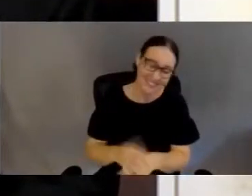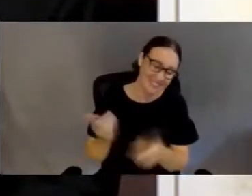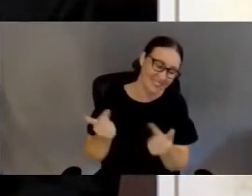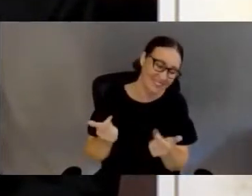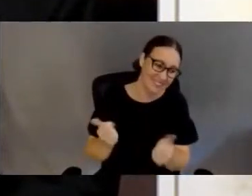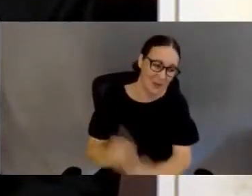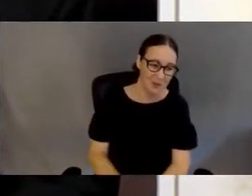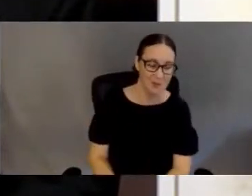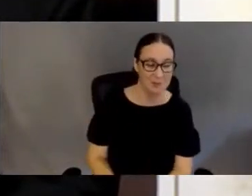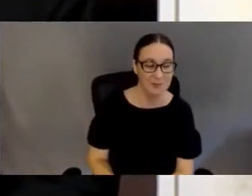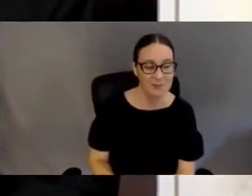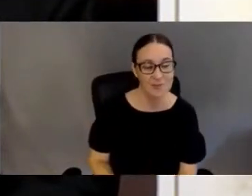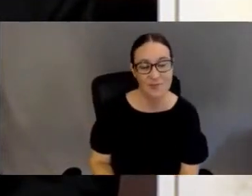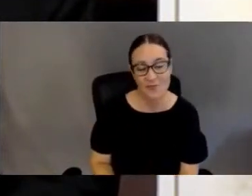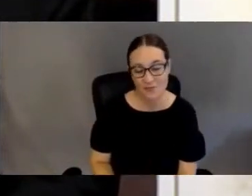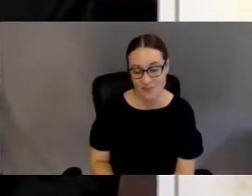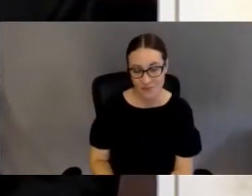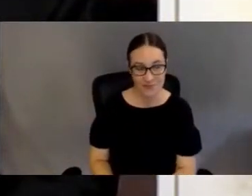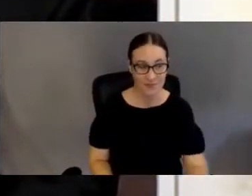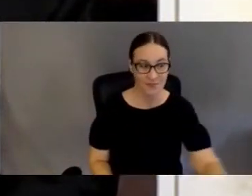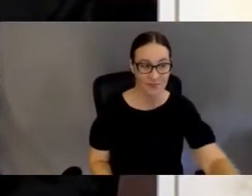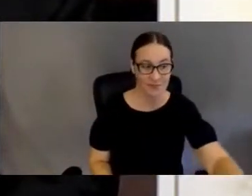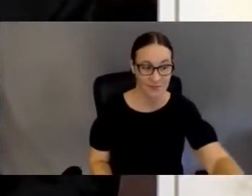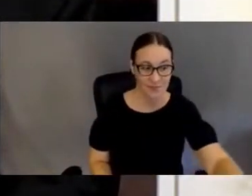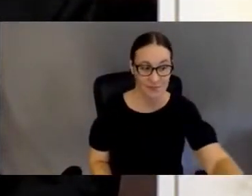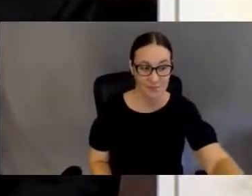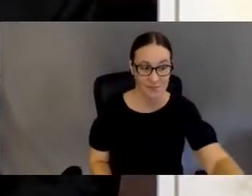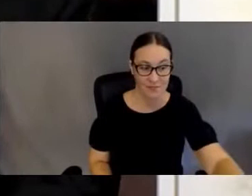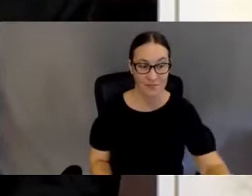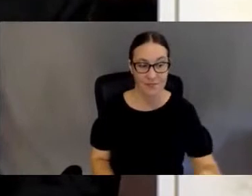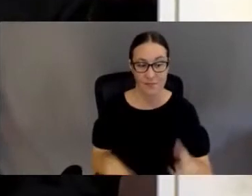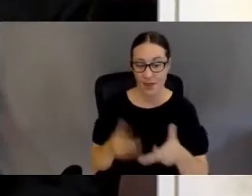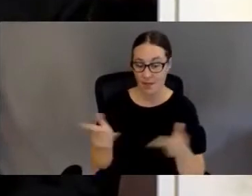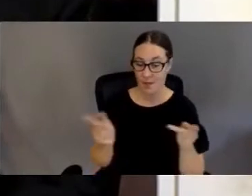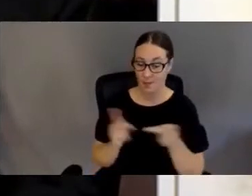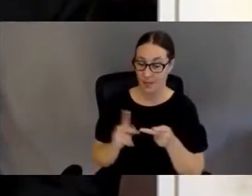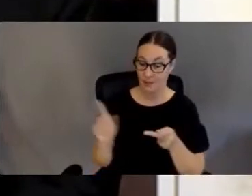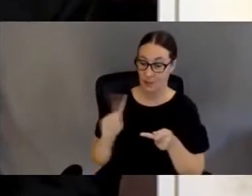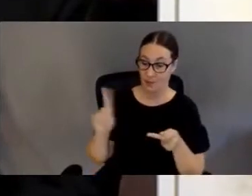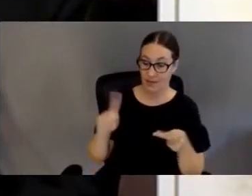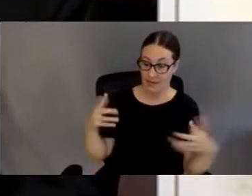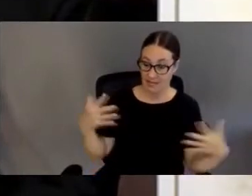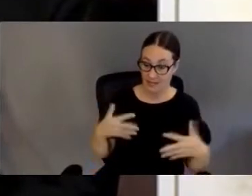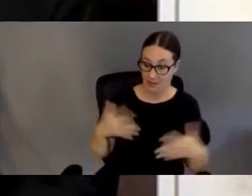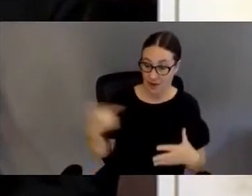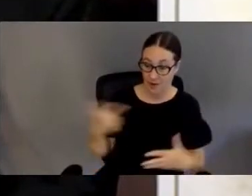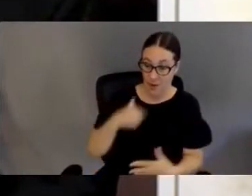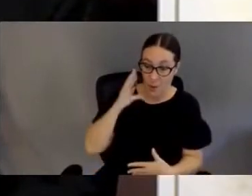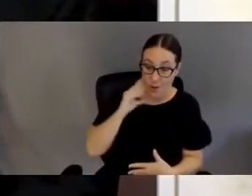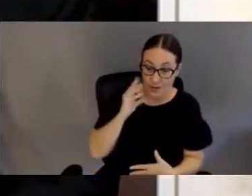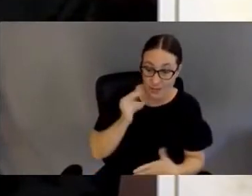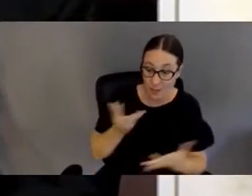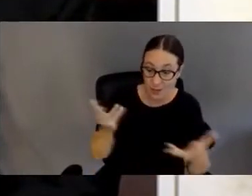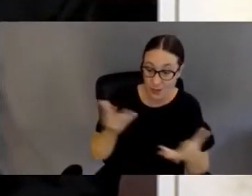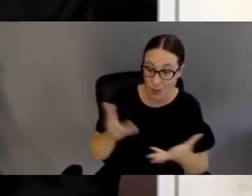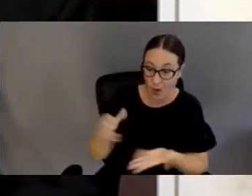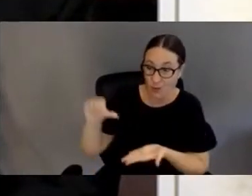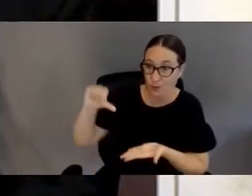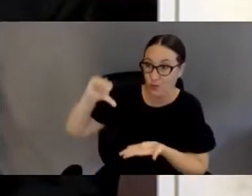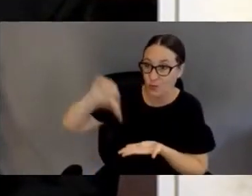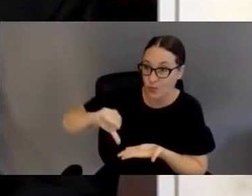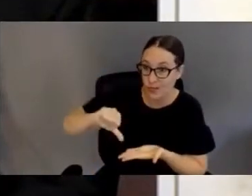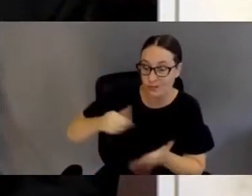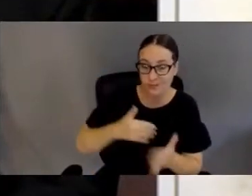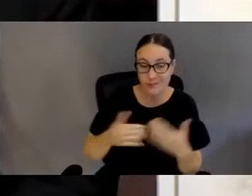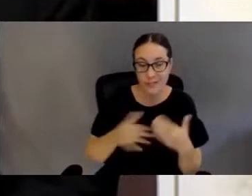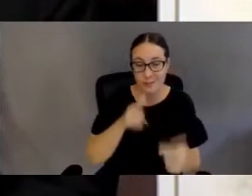The place where the largest fear that all of us have dealing with financial institutions is rejection. It's just going, it doesn't matter who we are.